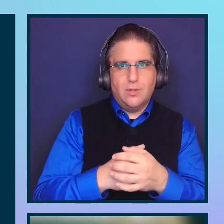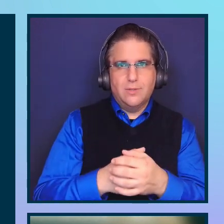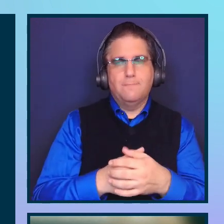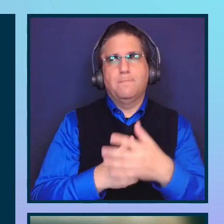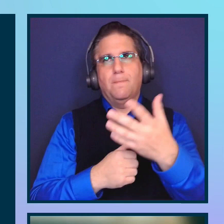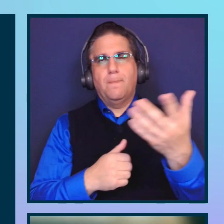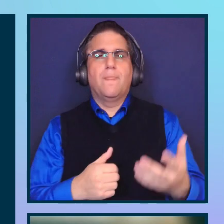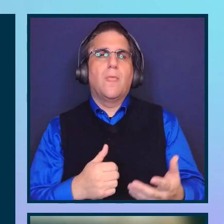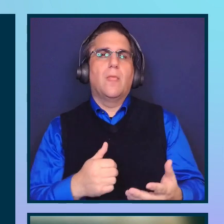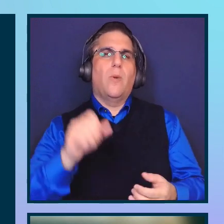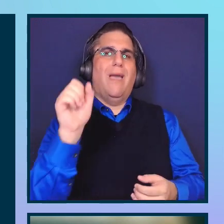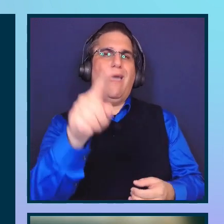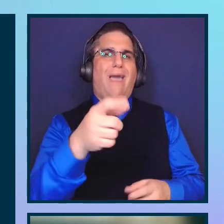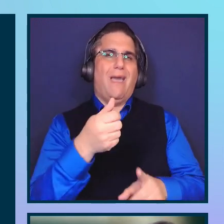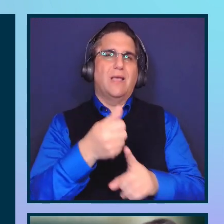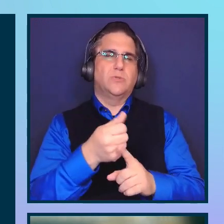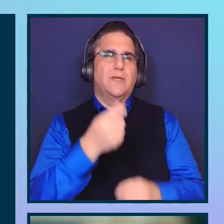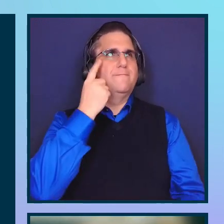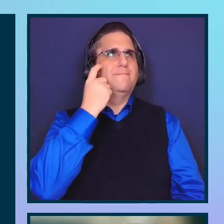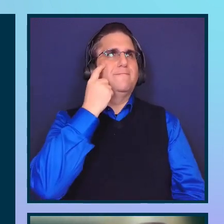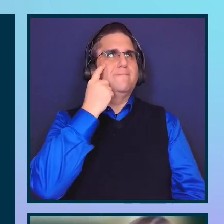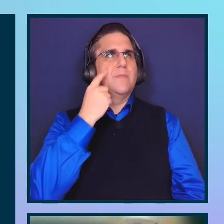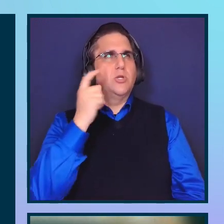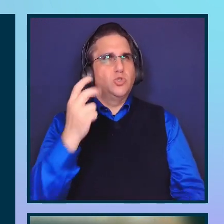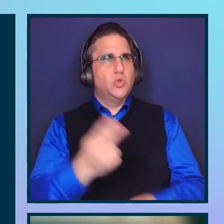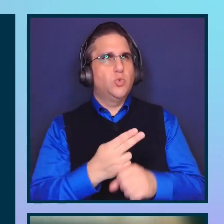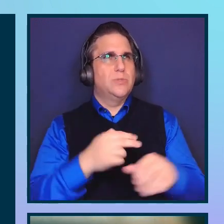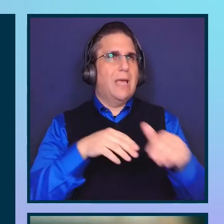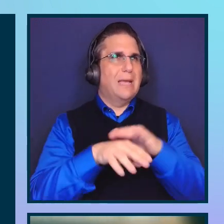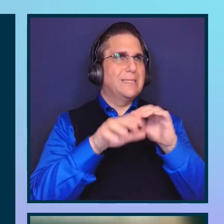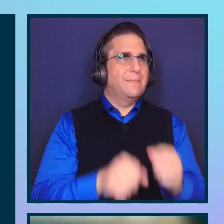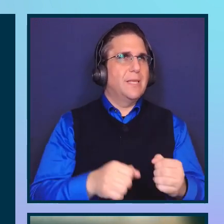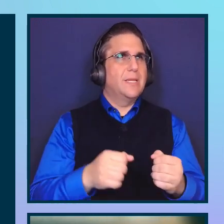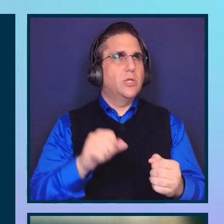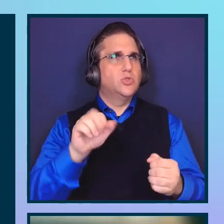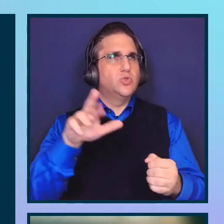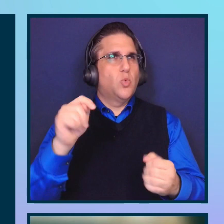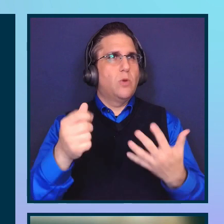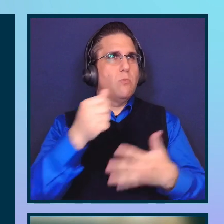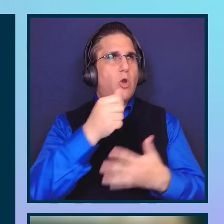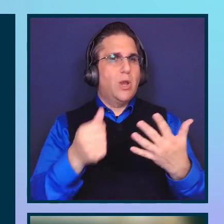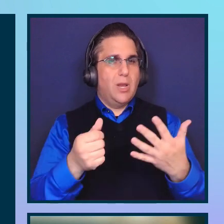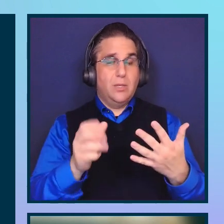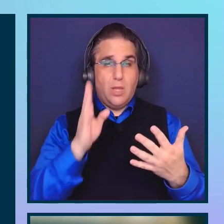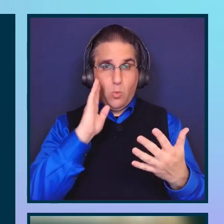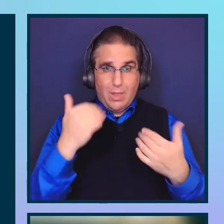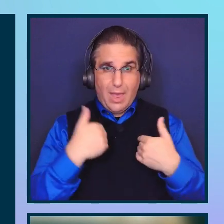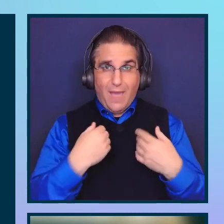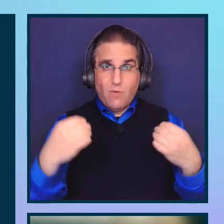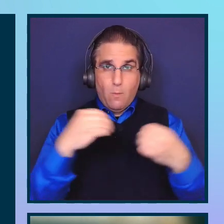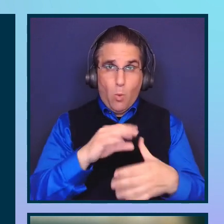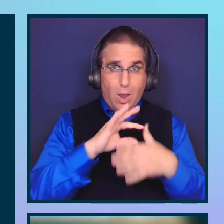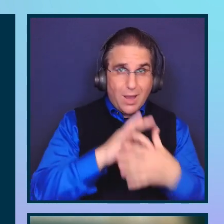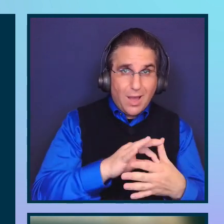when deciding whether or not to use accessibility sort priority: will the user have more context or a better experience